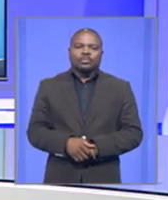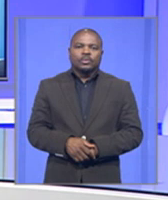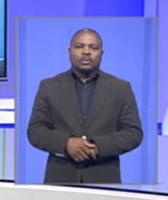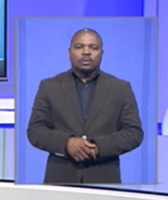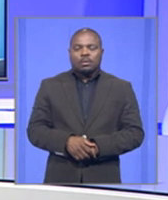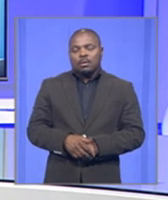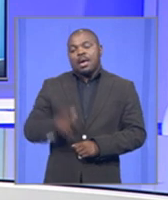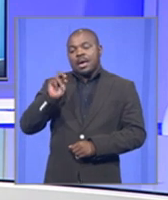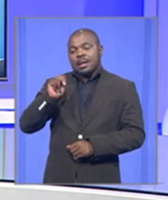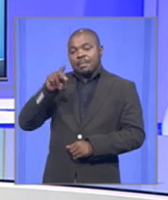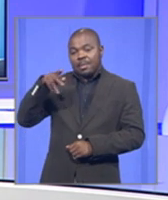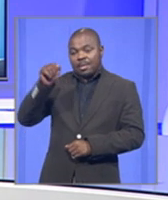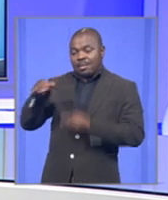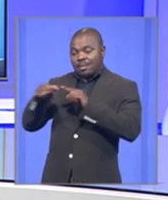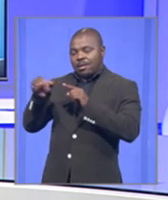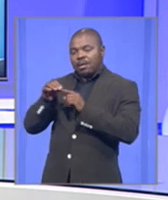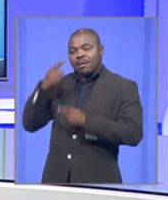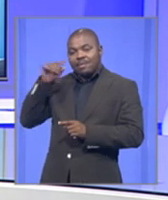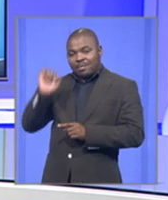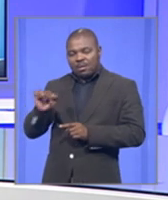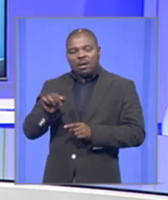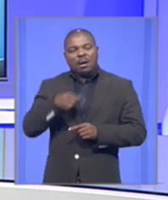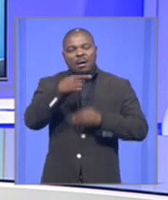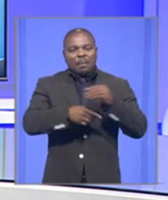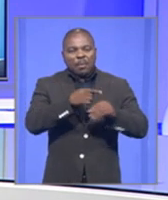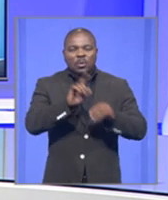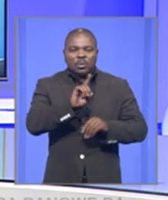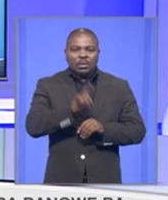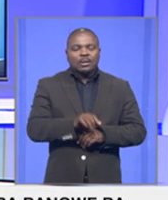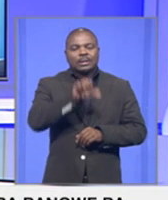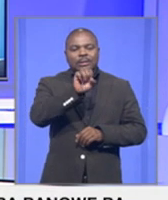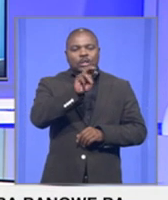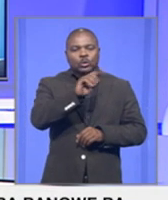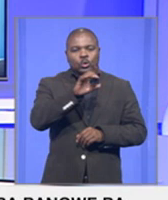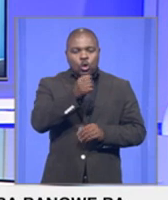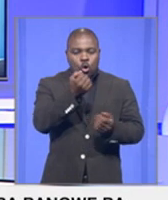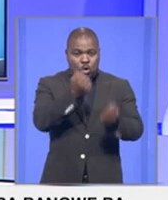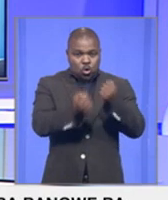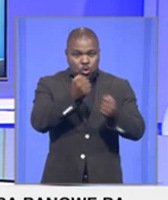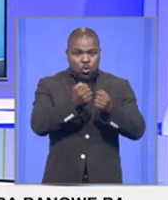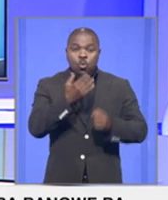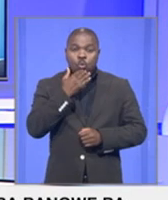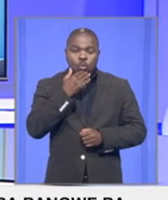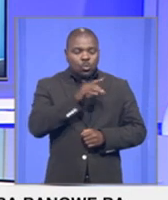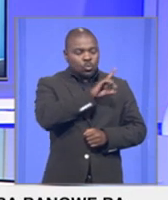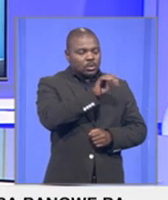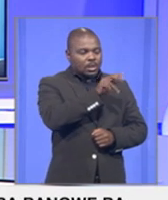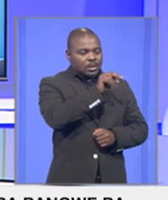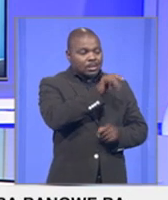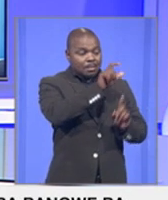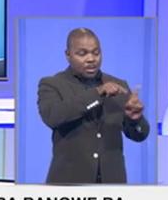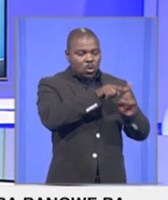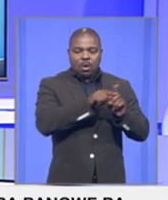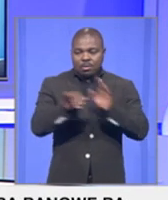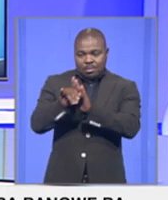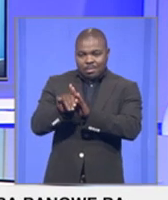Paki ya puso mo kgetseng ya polao ya Gasenzo Meyiwa Zandi Khumalo o supile bangwe ba ba latofadiwa kwa kgotlatshekelo gompieno